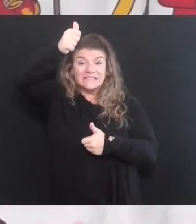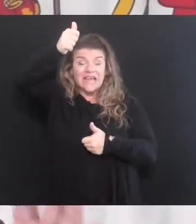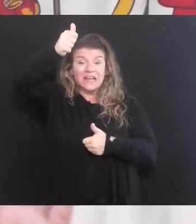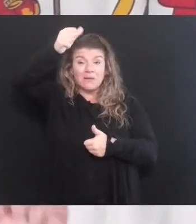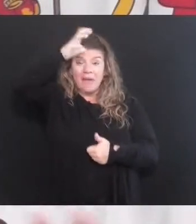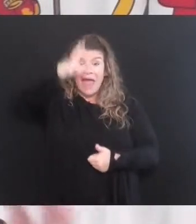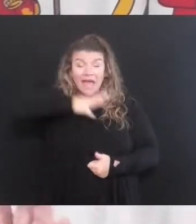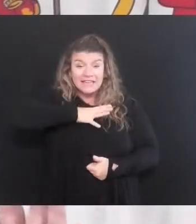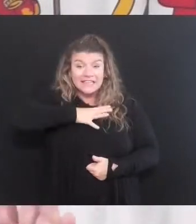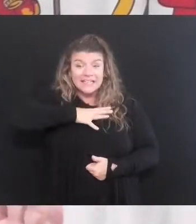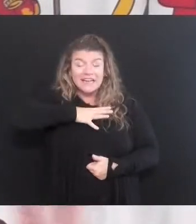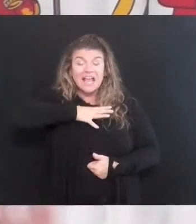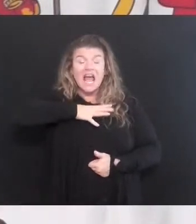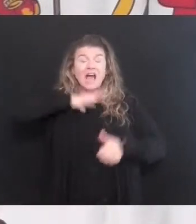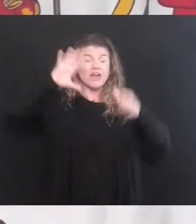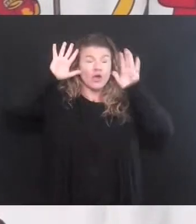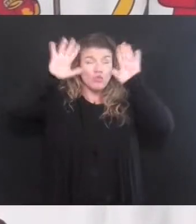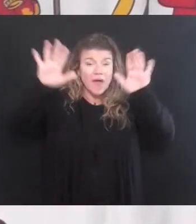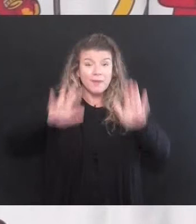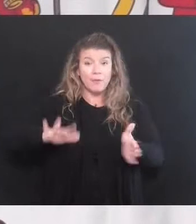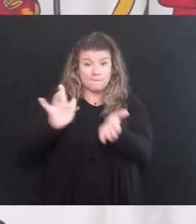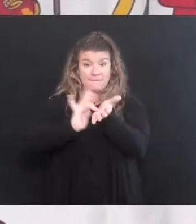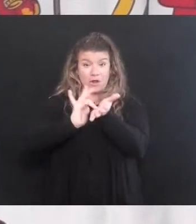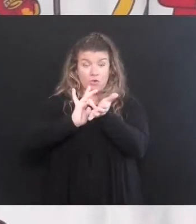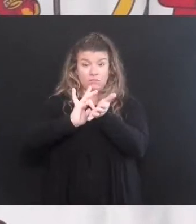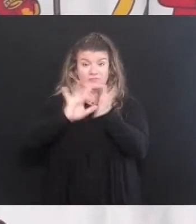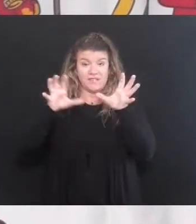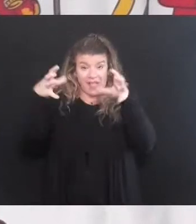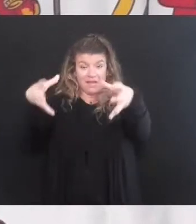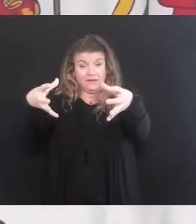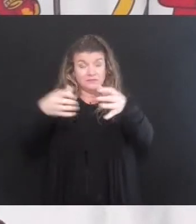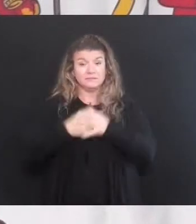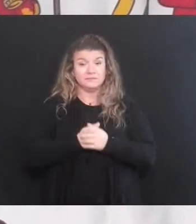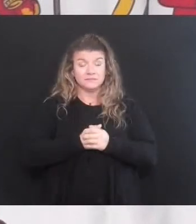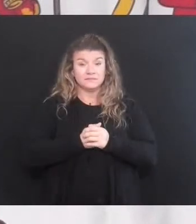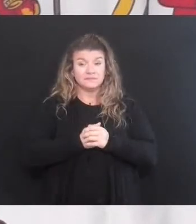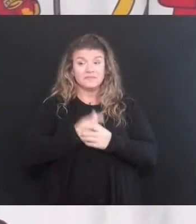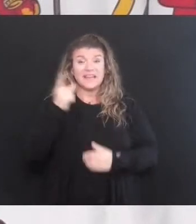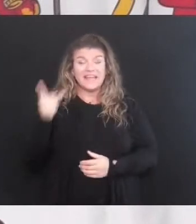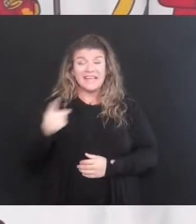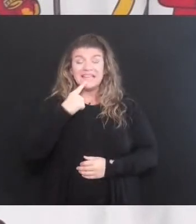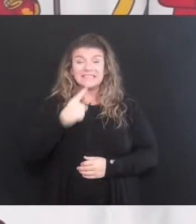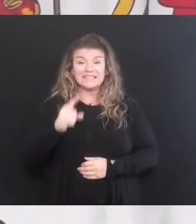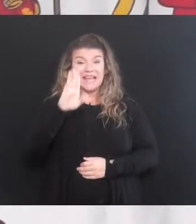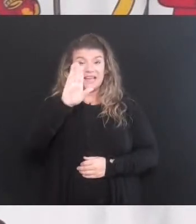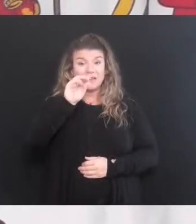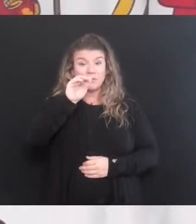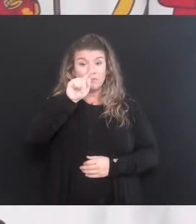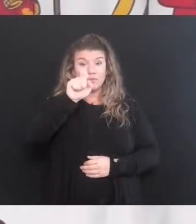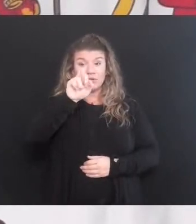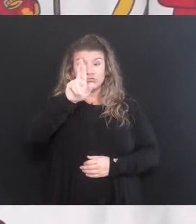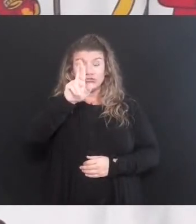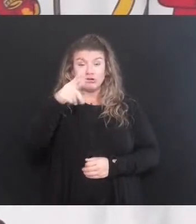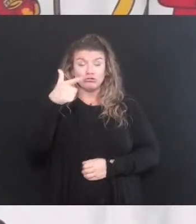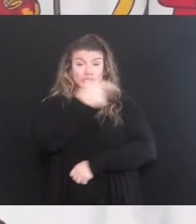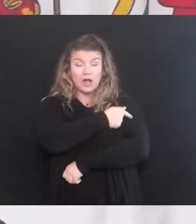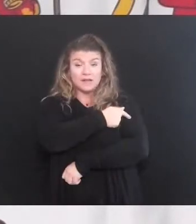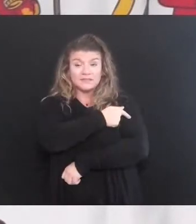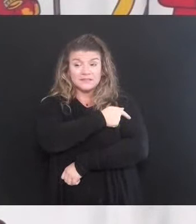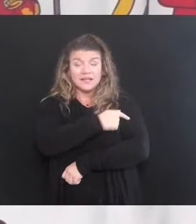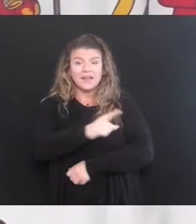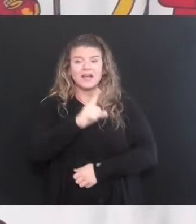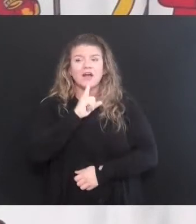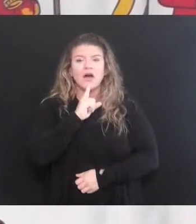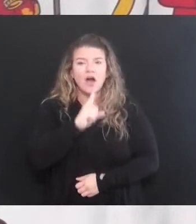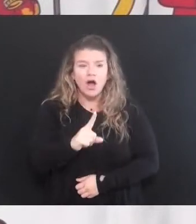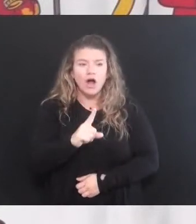of an incredible medical institution. He said, the booster shots are absolutely the